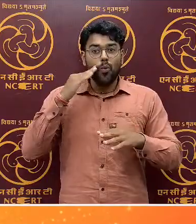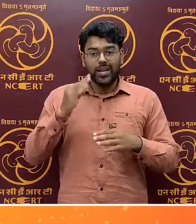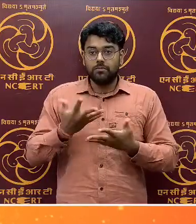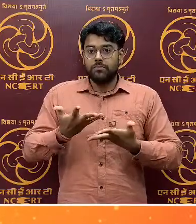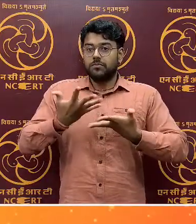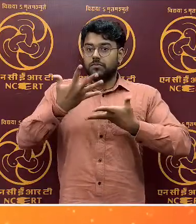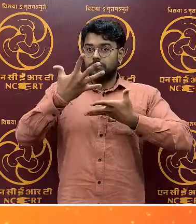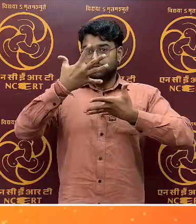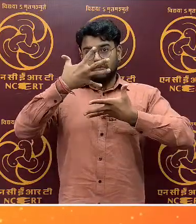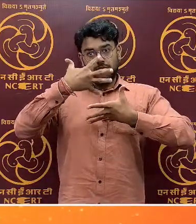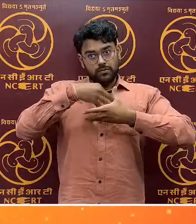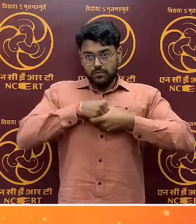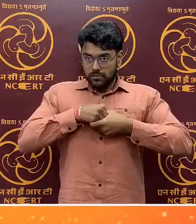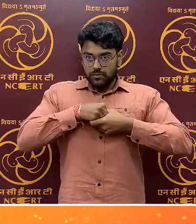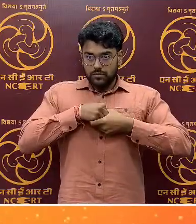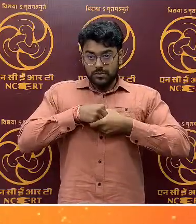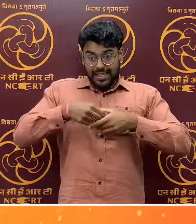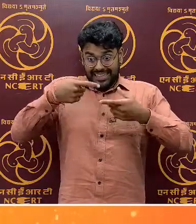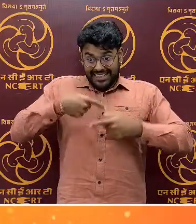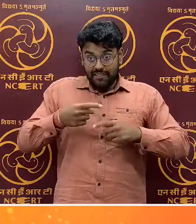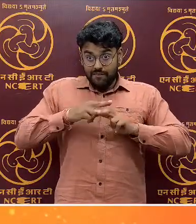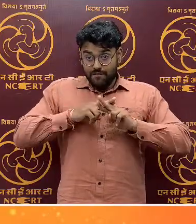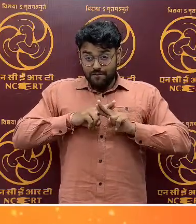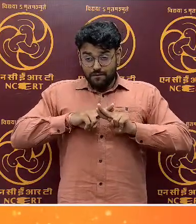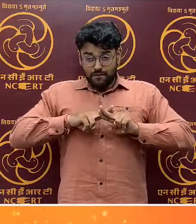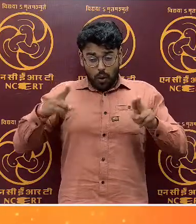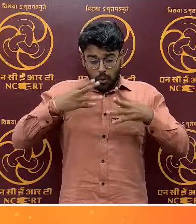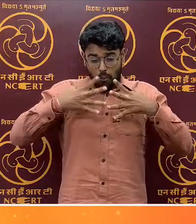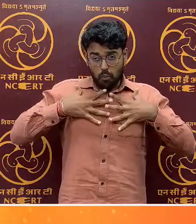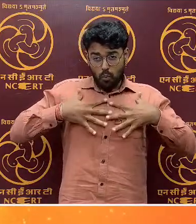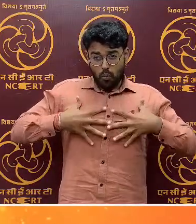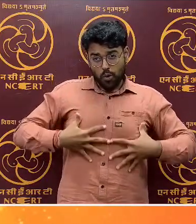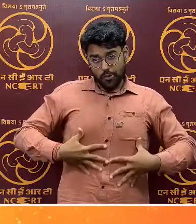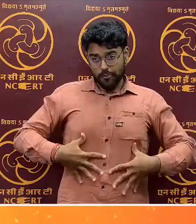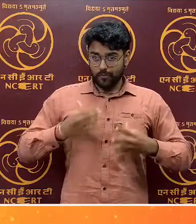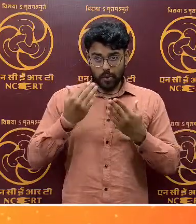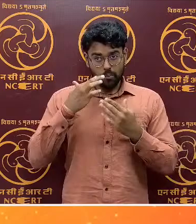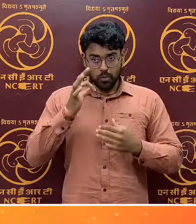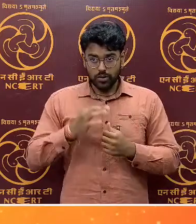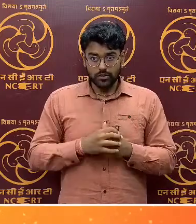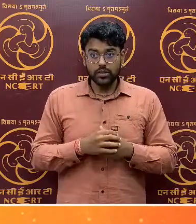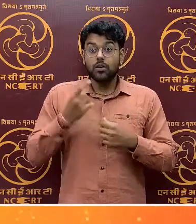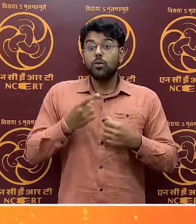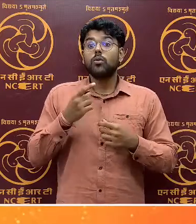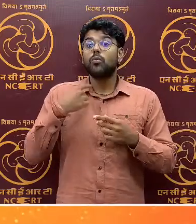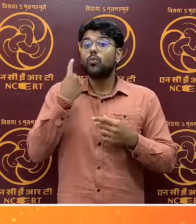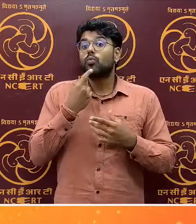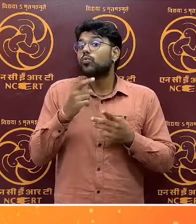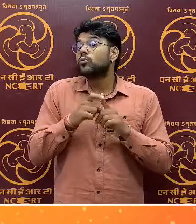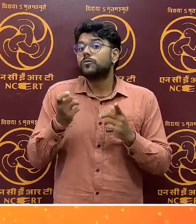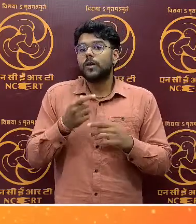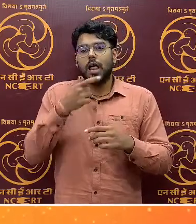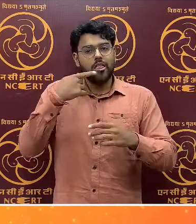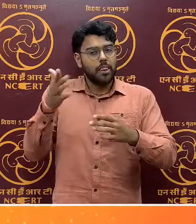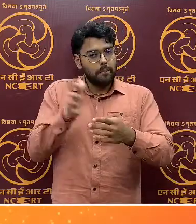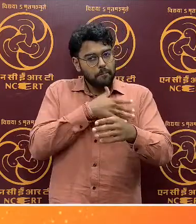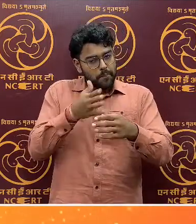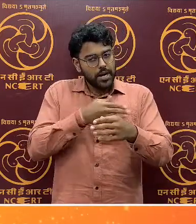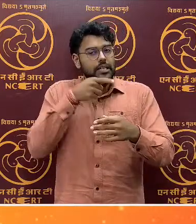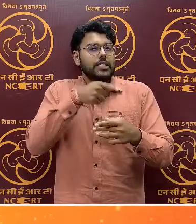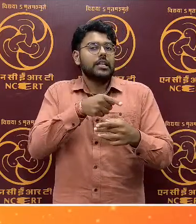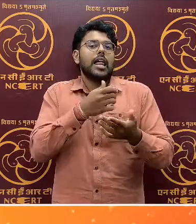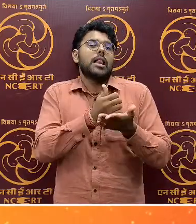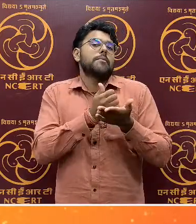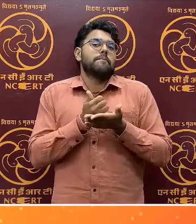have taken in, it has to reach all the body parts. So, who is doing that? Blood is doing that. And